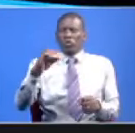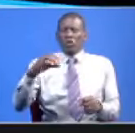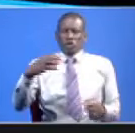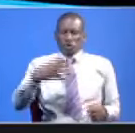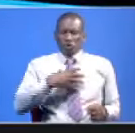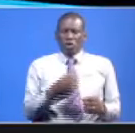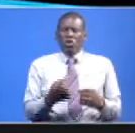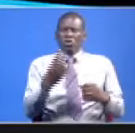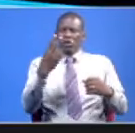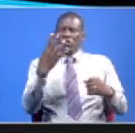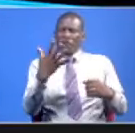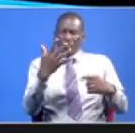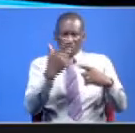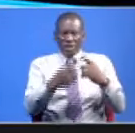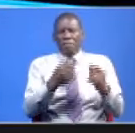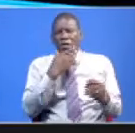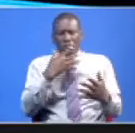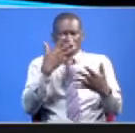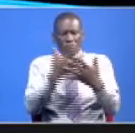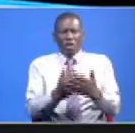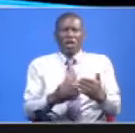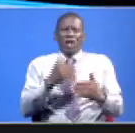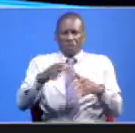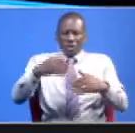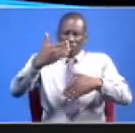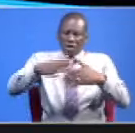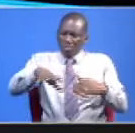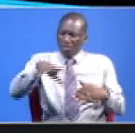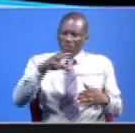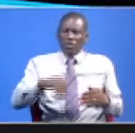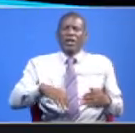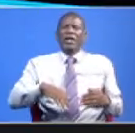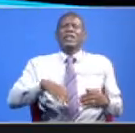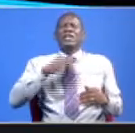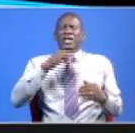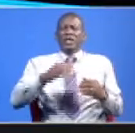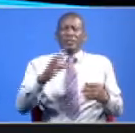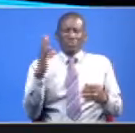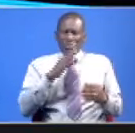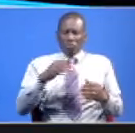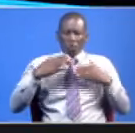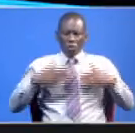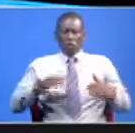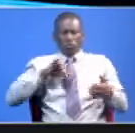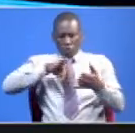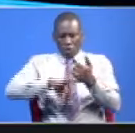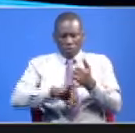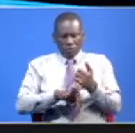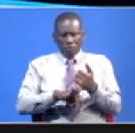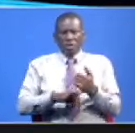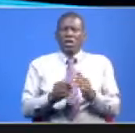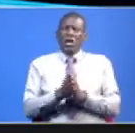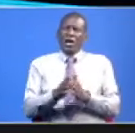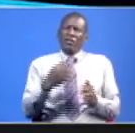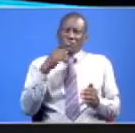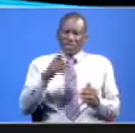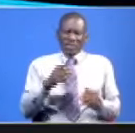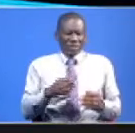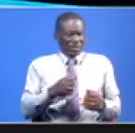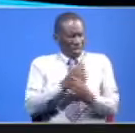was arrested after neighbors discovered his wife's decomposing body inside his home, uncovering what authorities now suspect to be a deadly